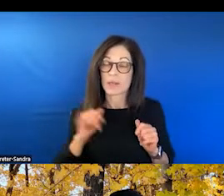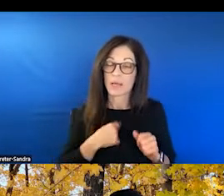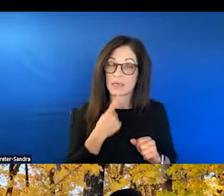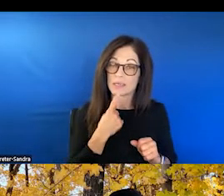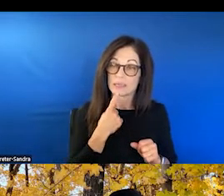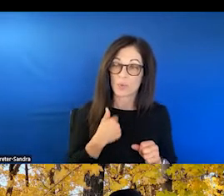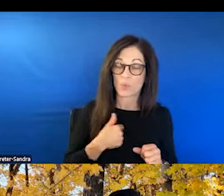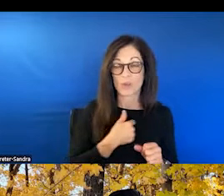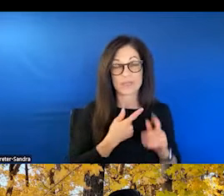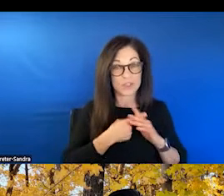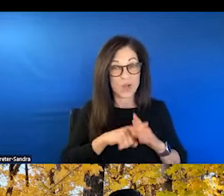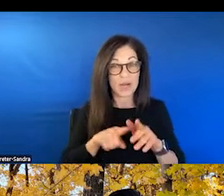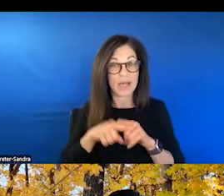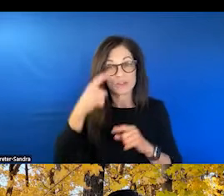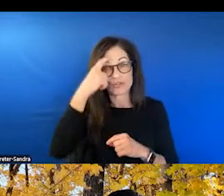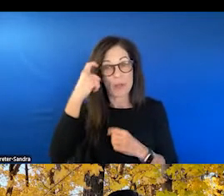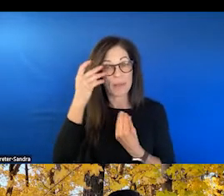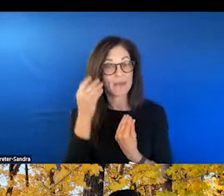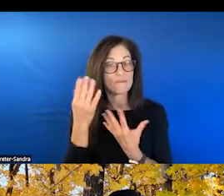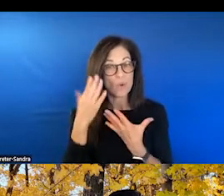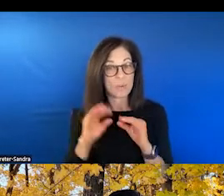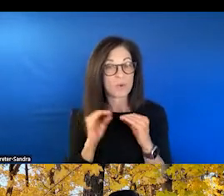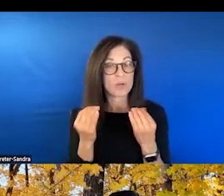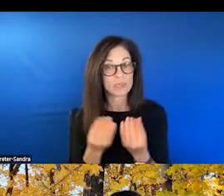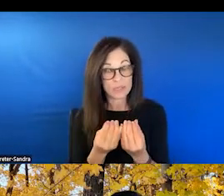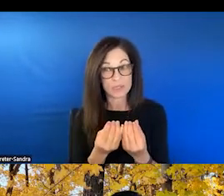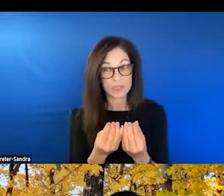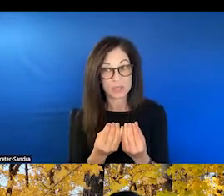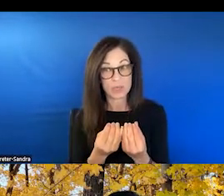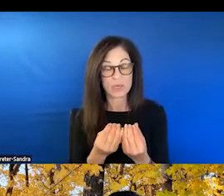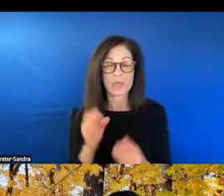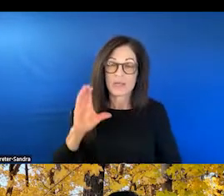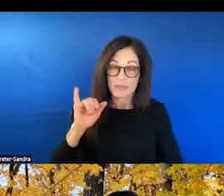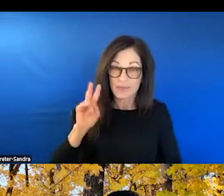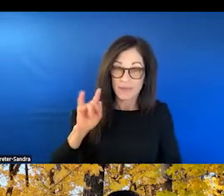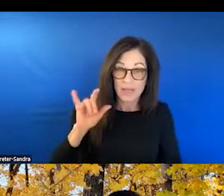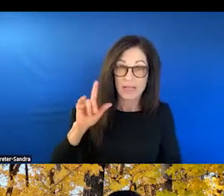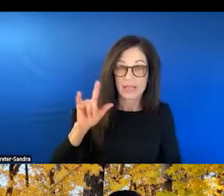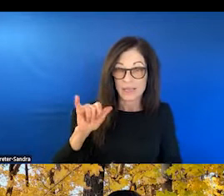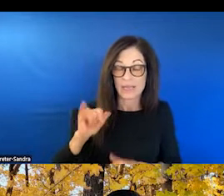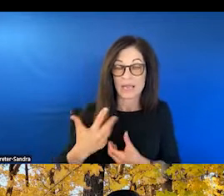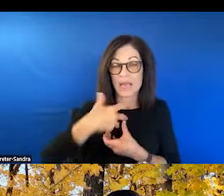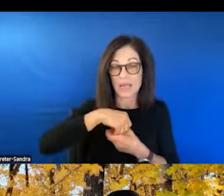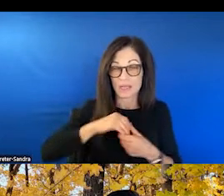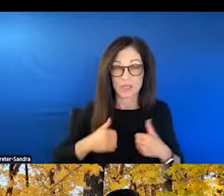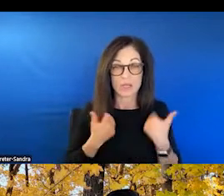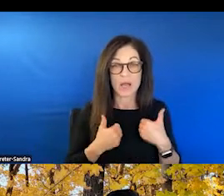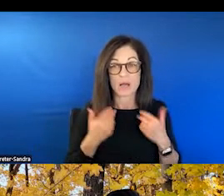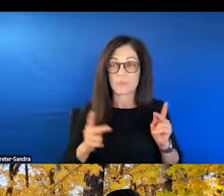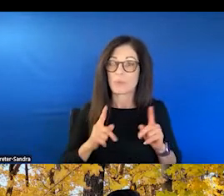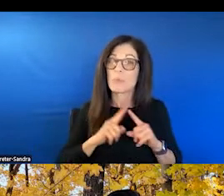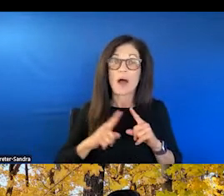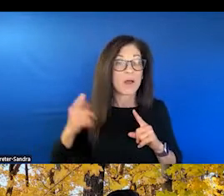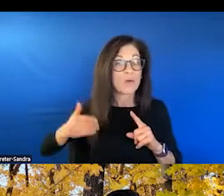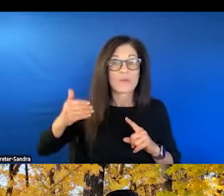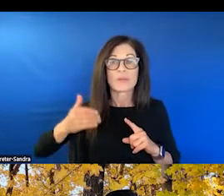We started as a trauma-informed organization, civically engaging our young people. But over the years,